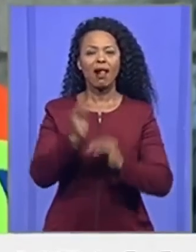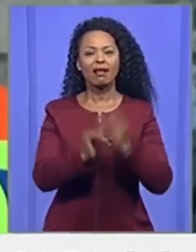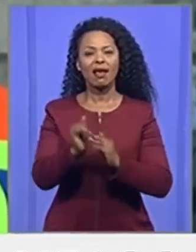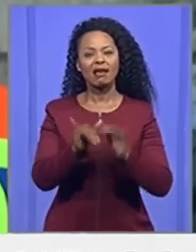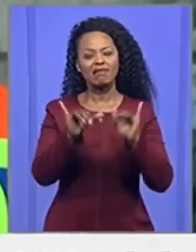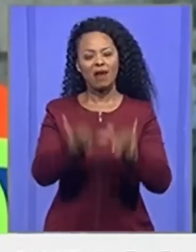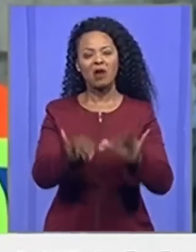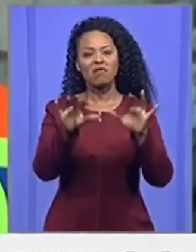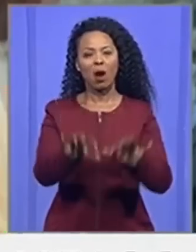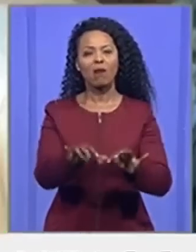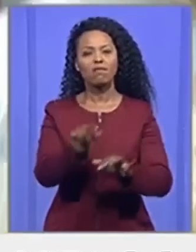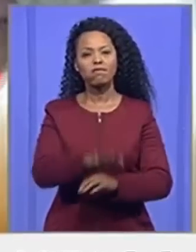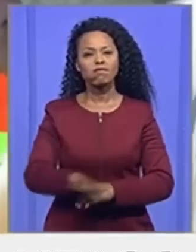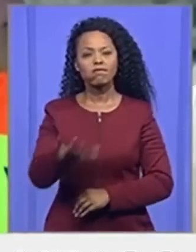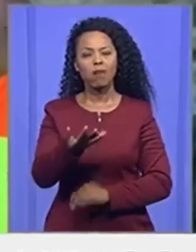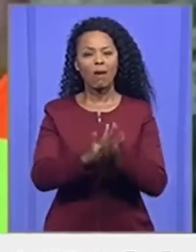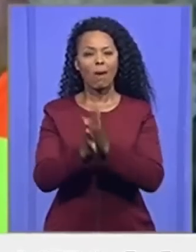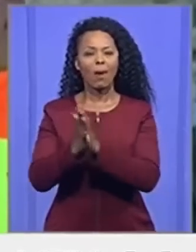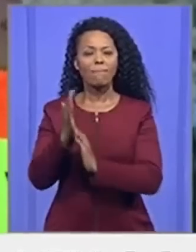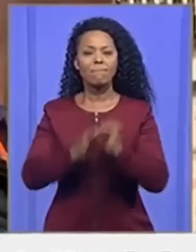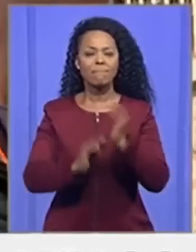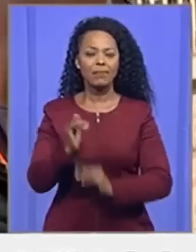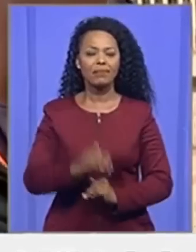bja toropo. Some